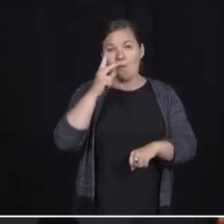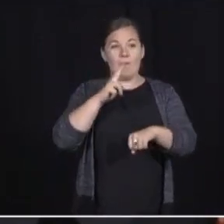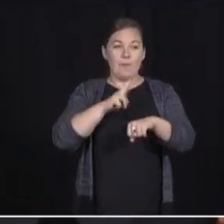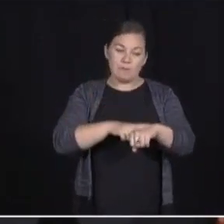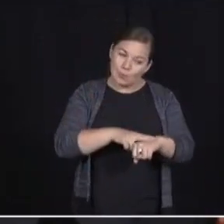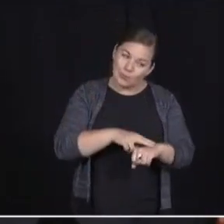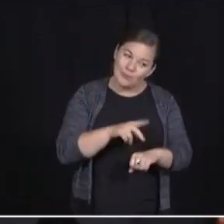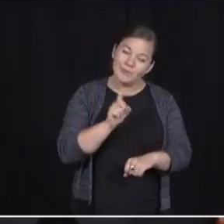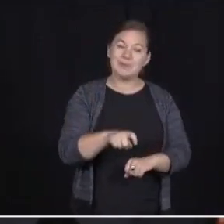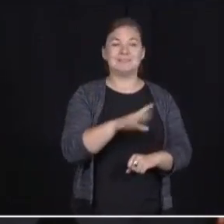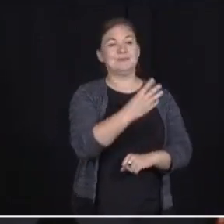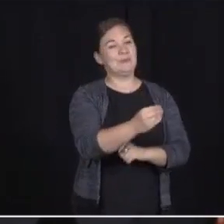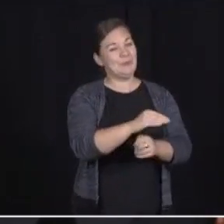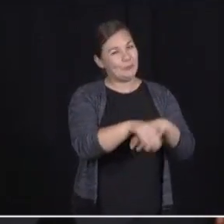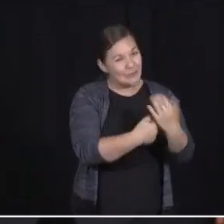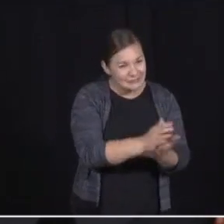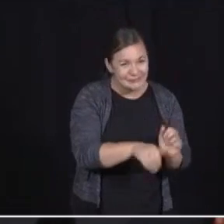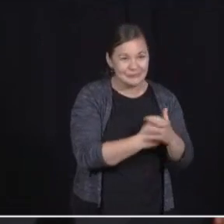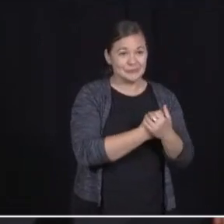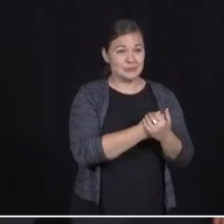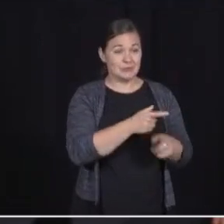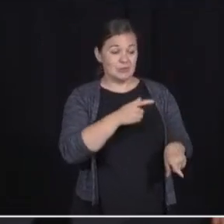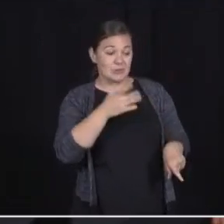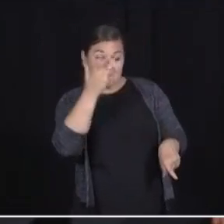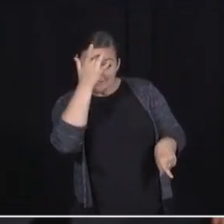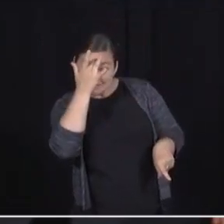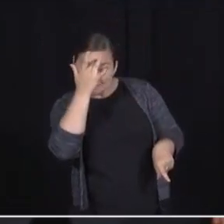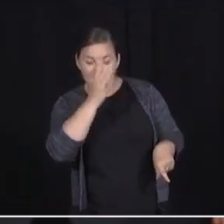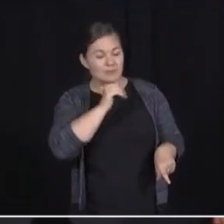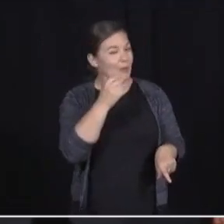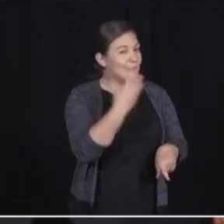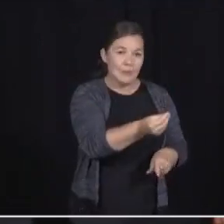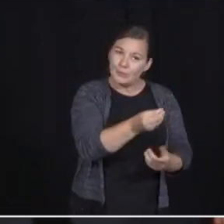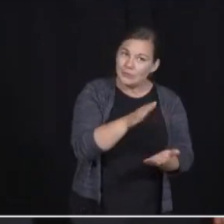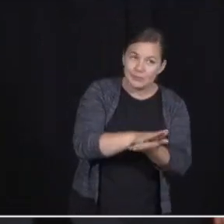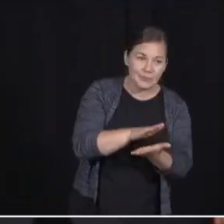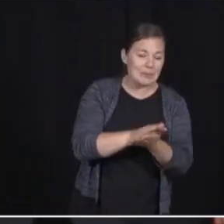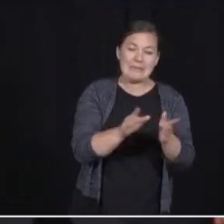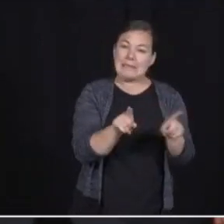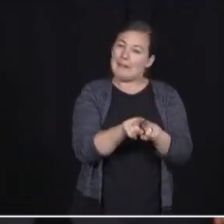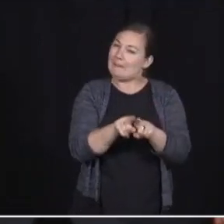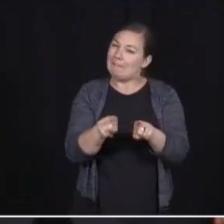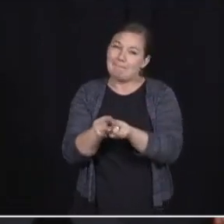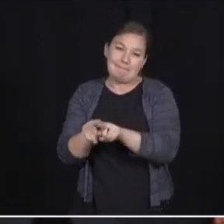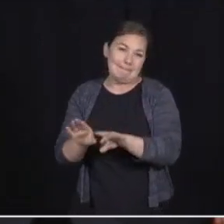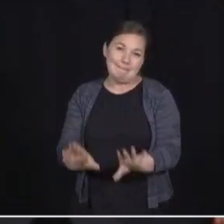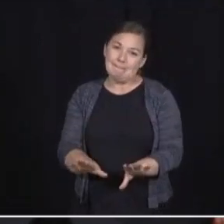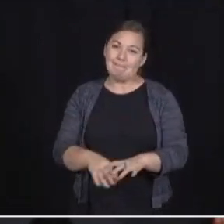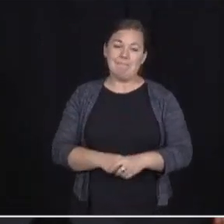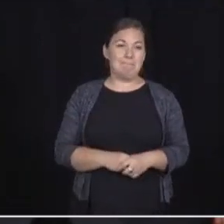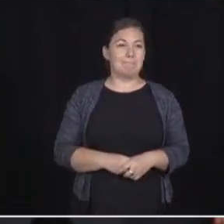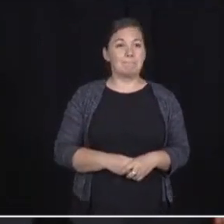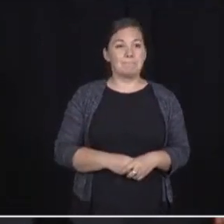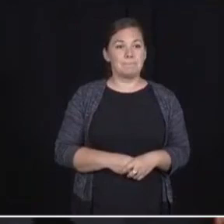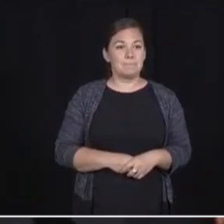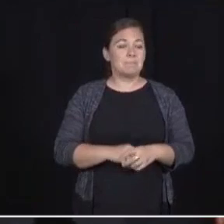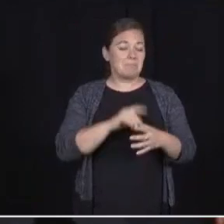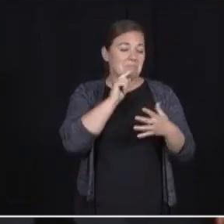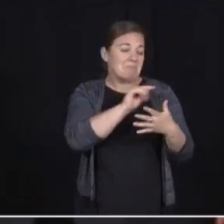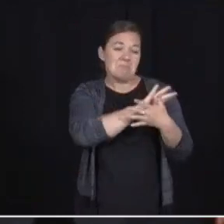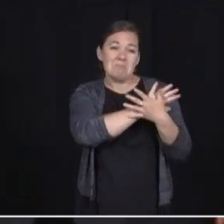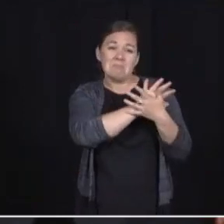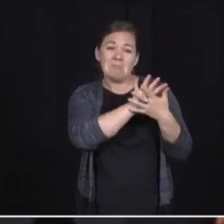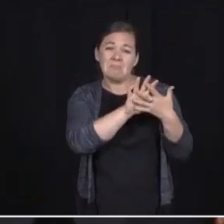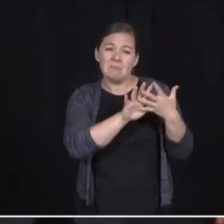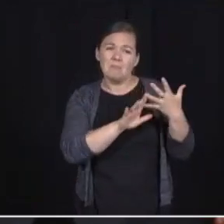don't go to work or school if you're sick, all those things are important. Everything contributes to maintaining health, and we'll have to see how